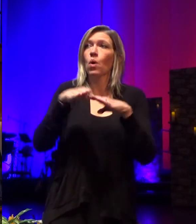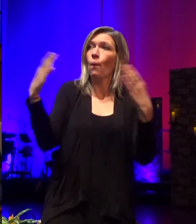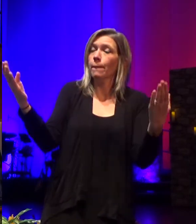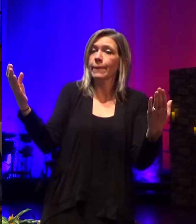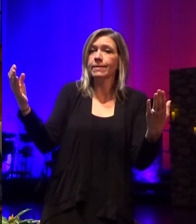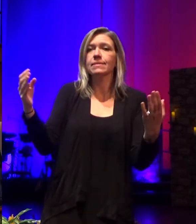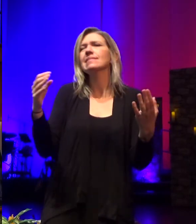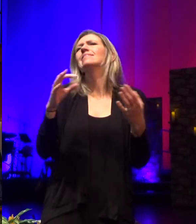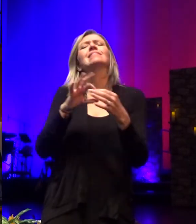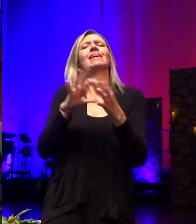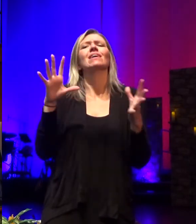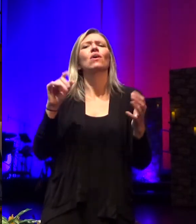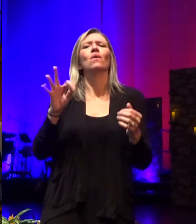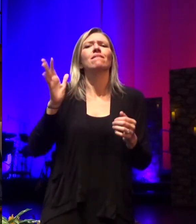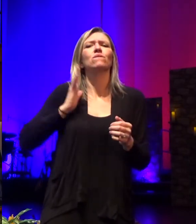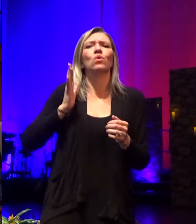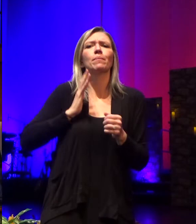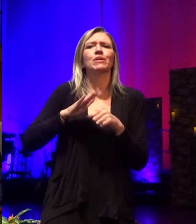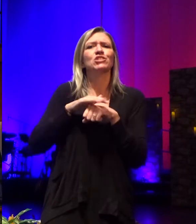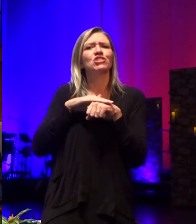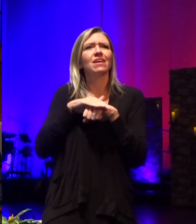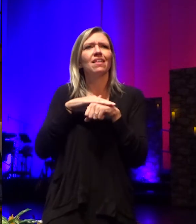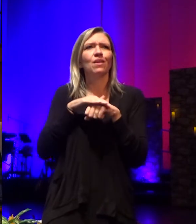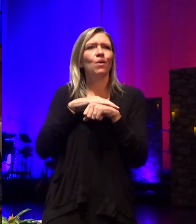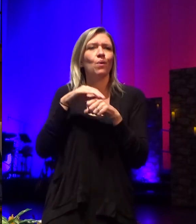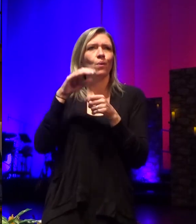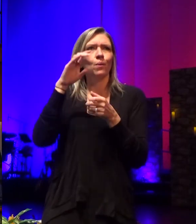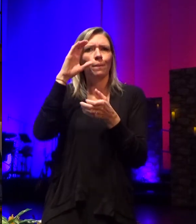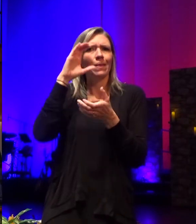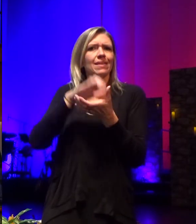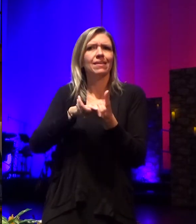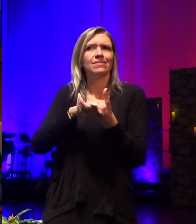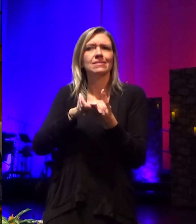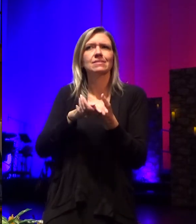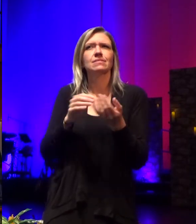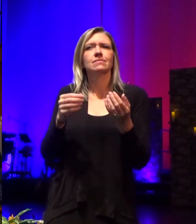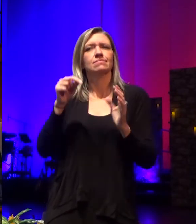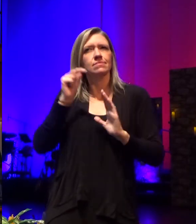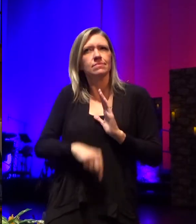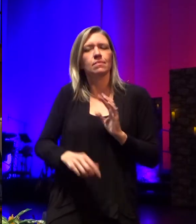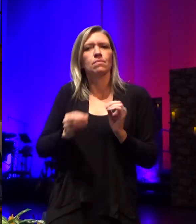go of former shallow beliefs to deepen into ones that are more alive within us.